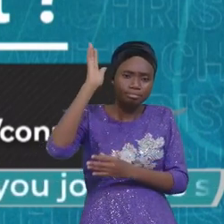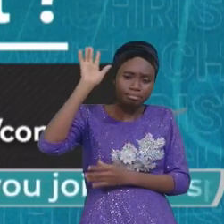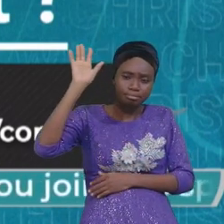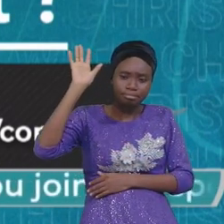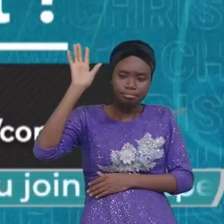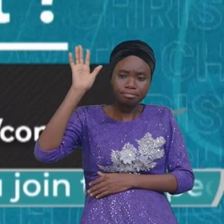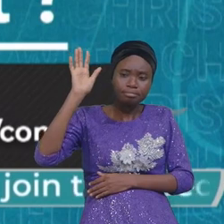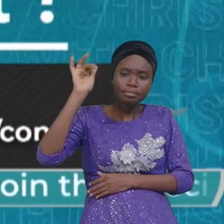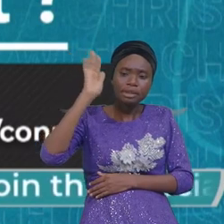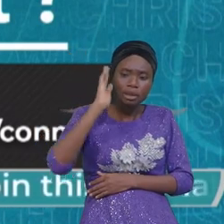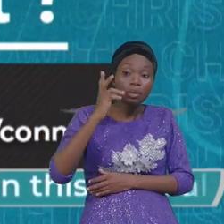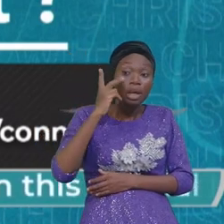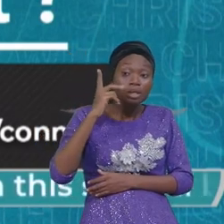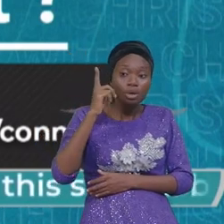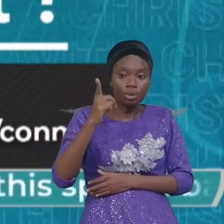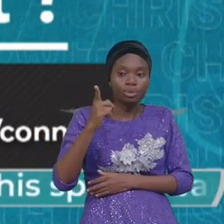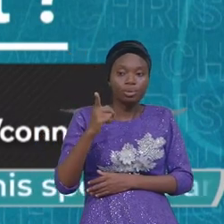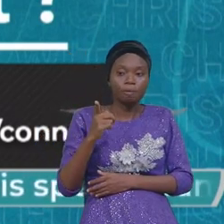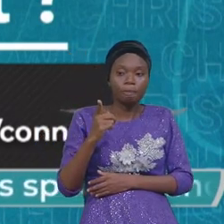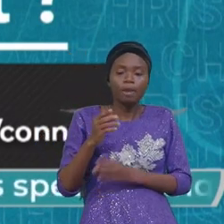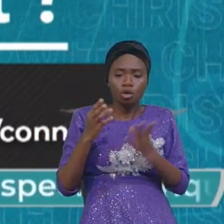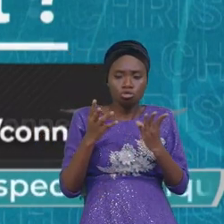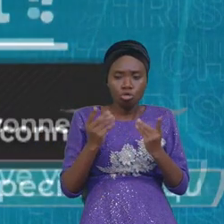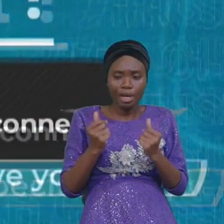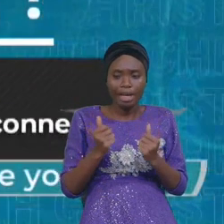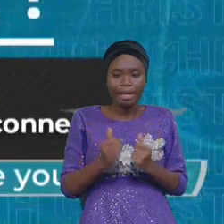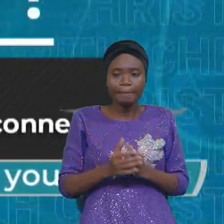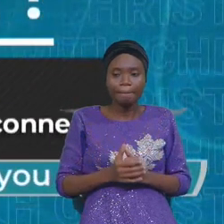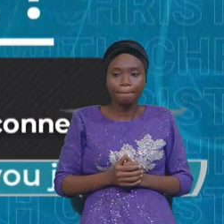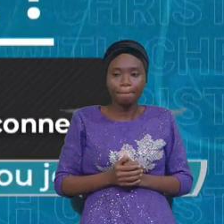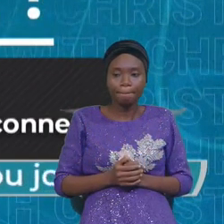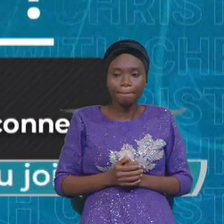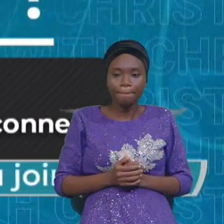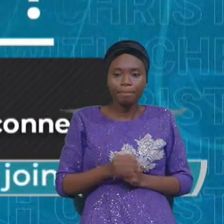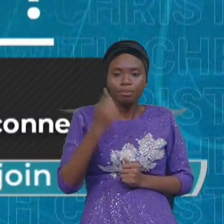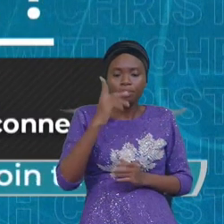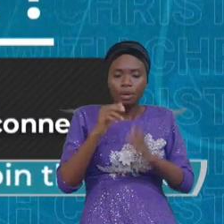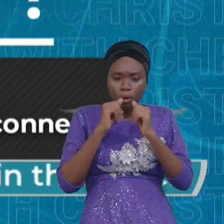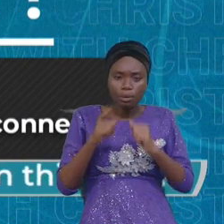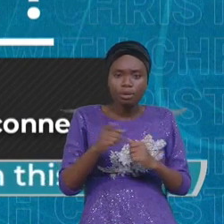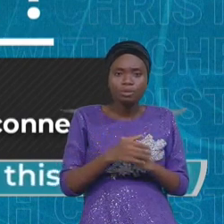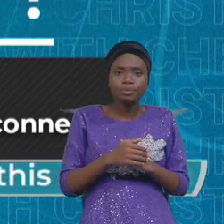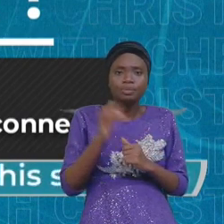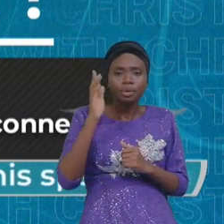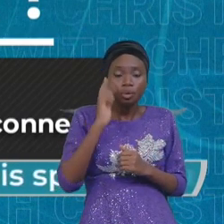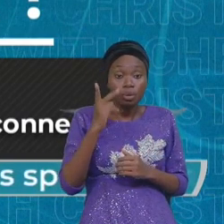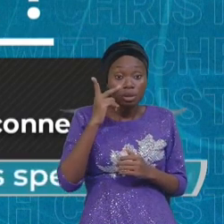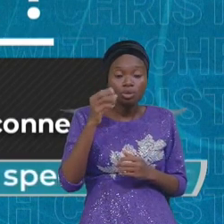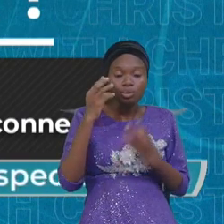They will locate you quickly. Okay, thank you. They will locate you